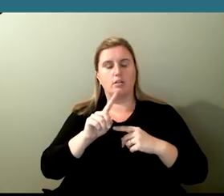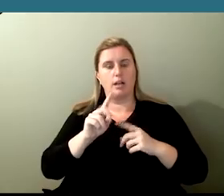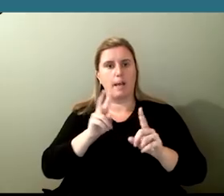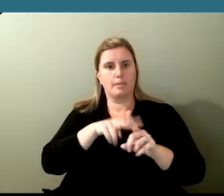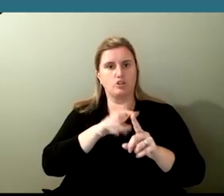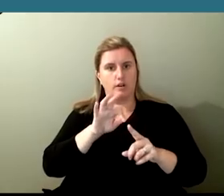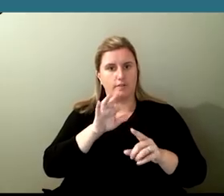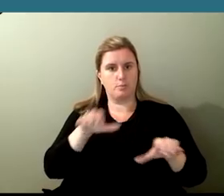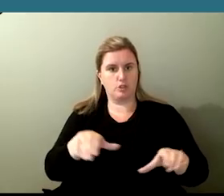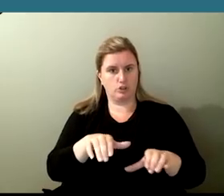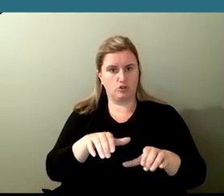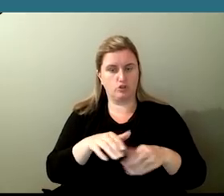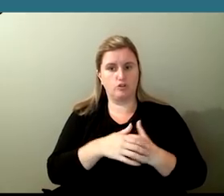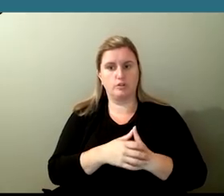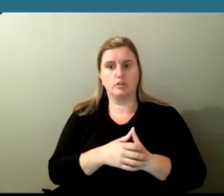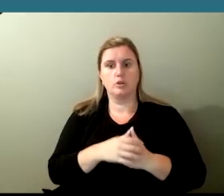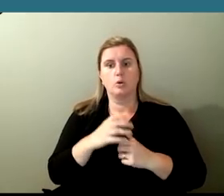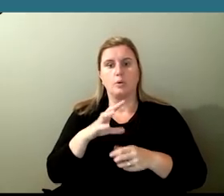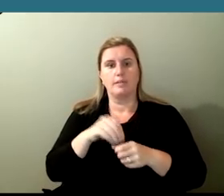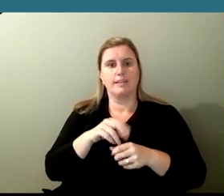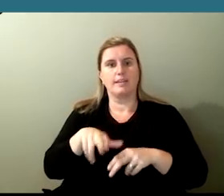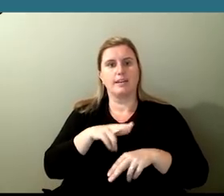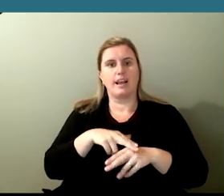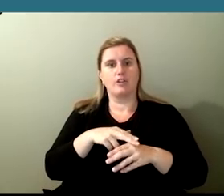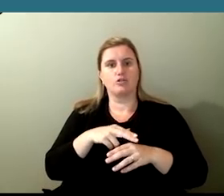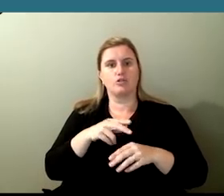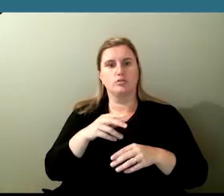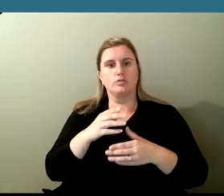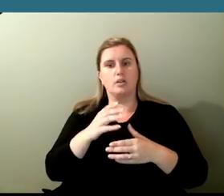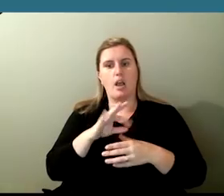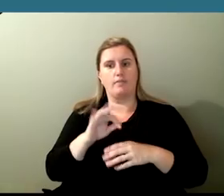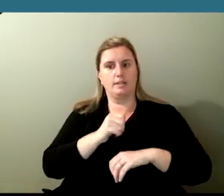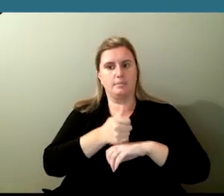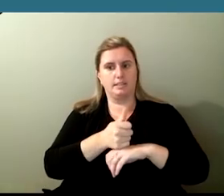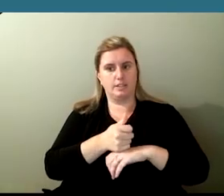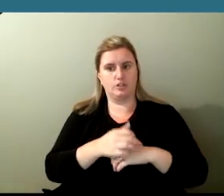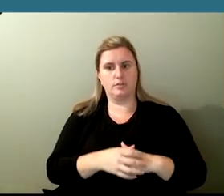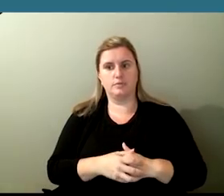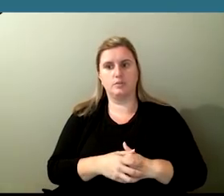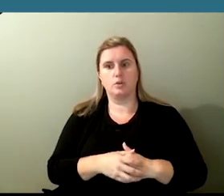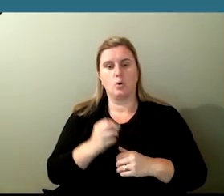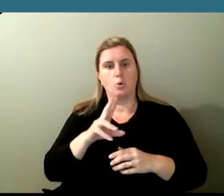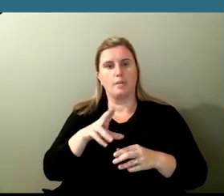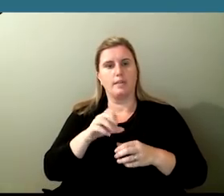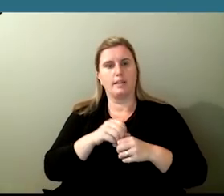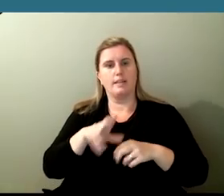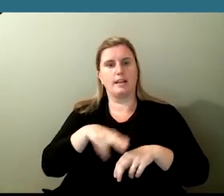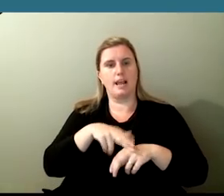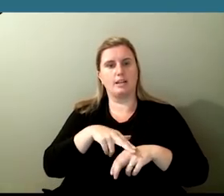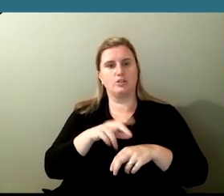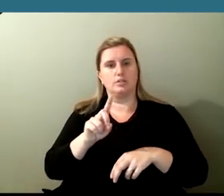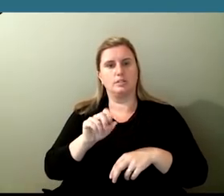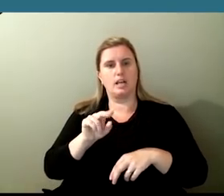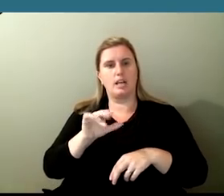procedure within the natural contingencies of implementation, or within the natural dynamics of